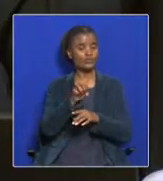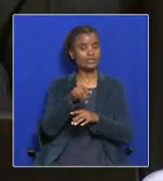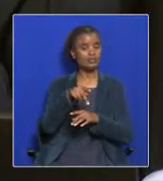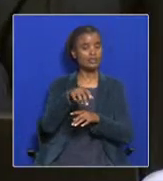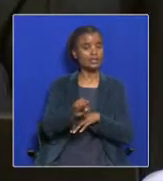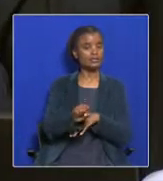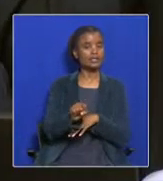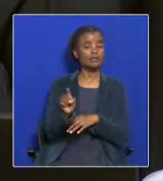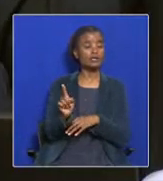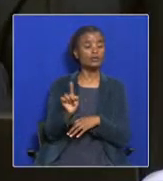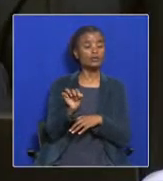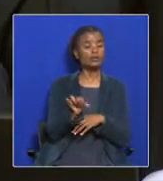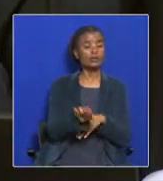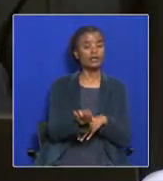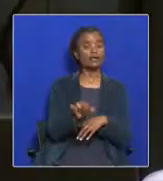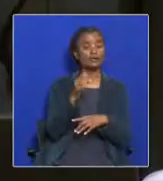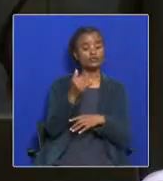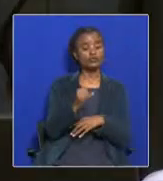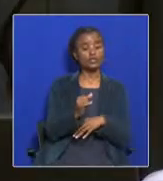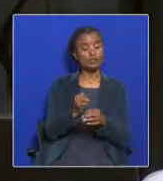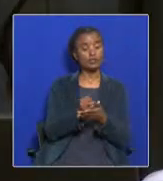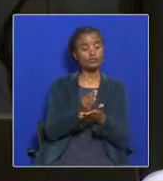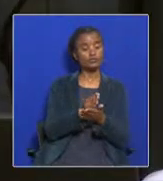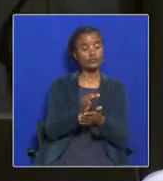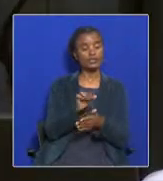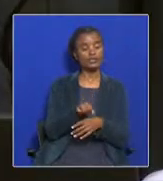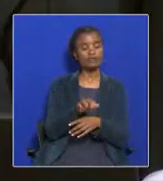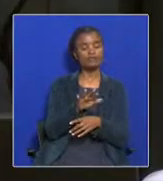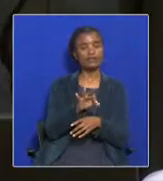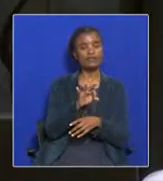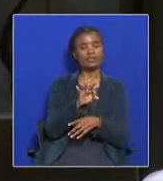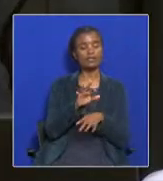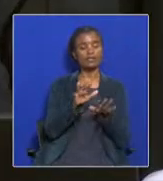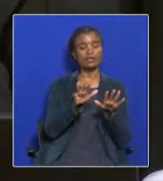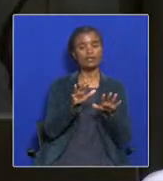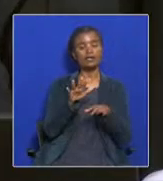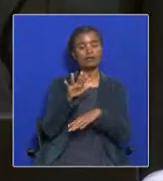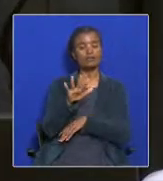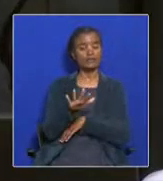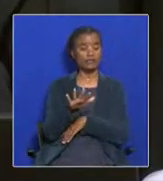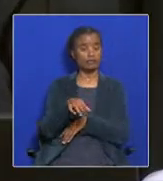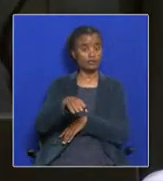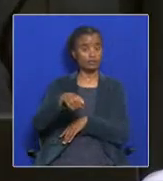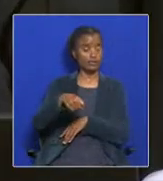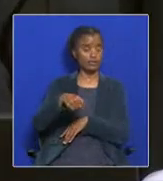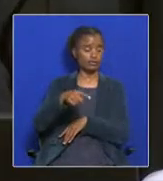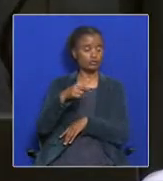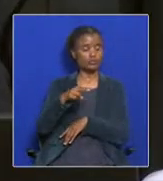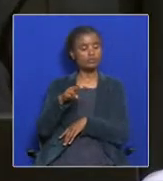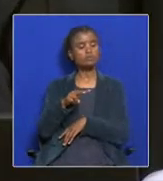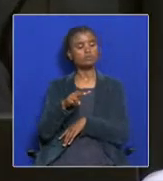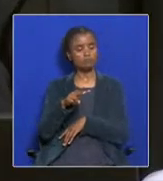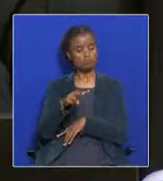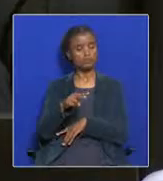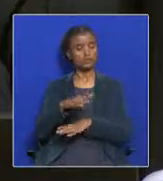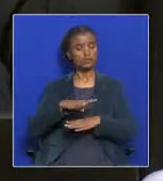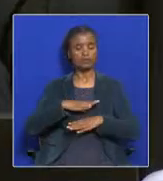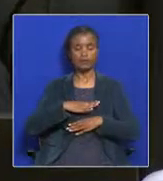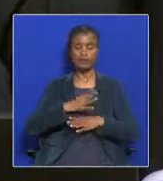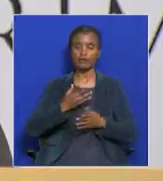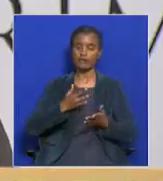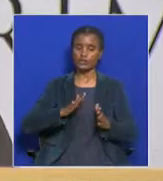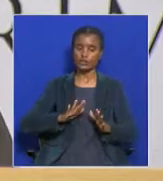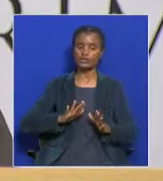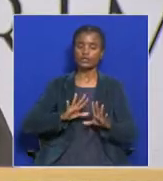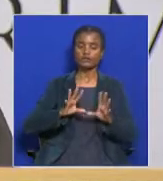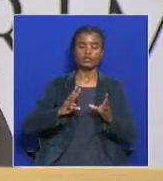there's 5395 bags, and from that you're satisfied. Your operation is done, shut, you got everything, and you